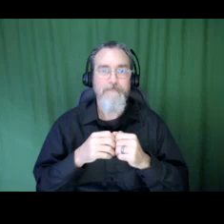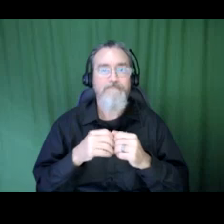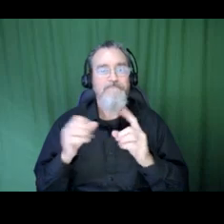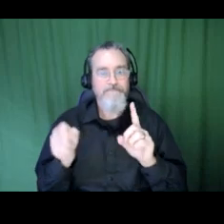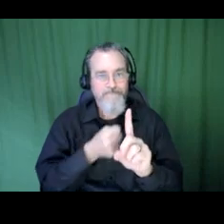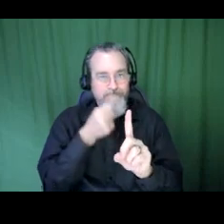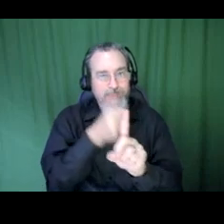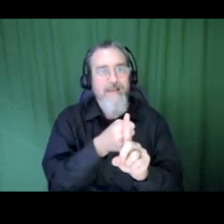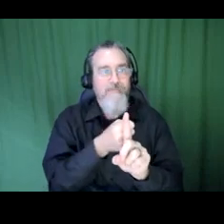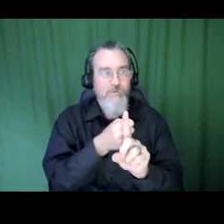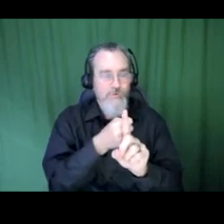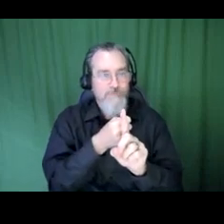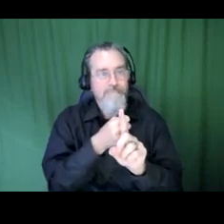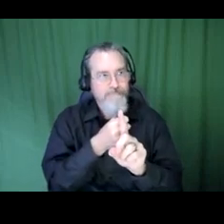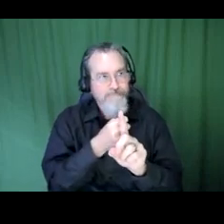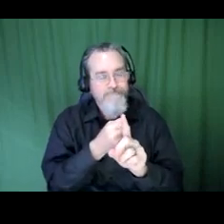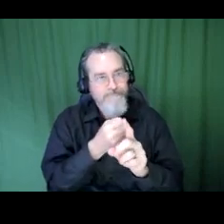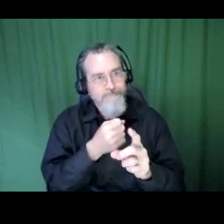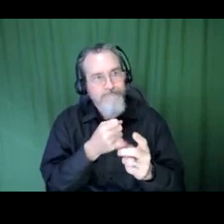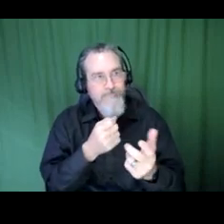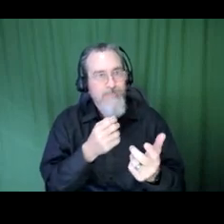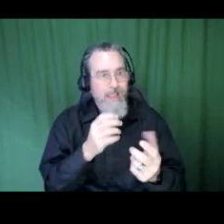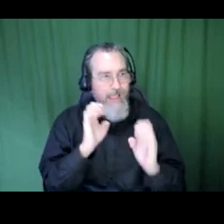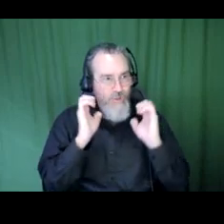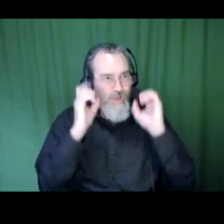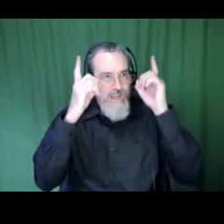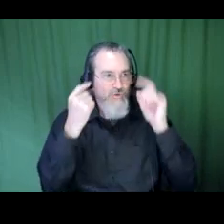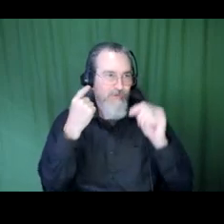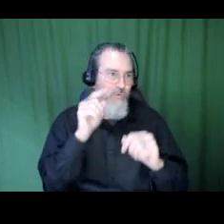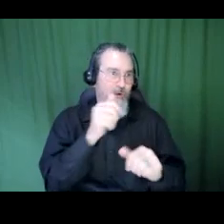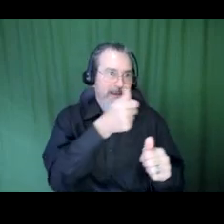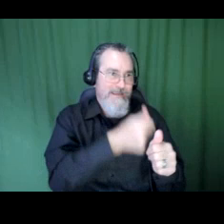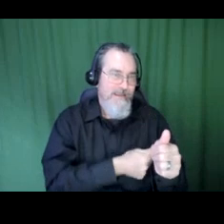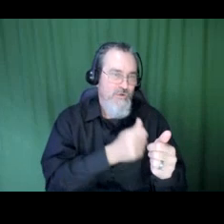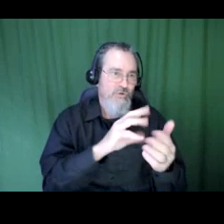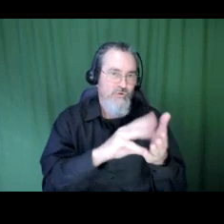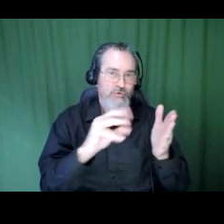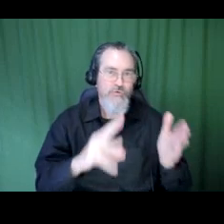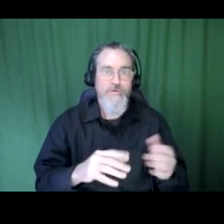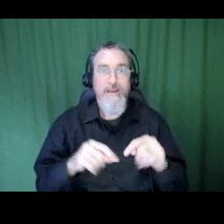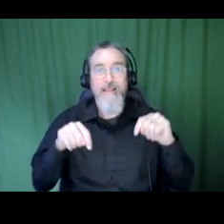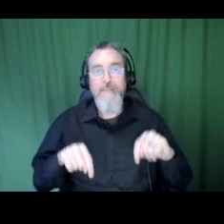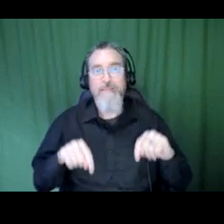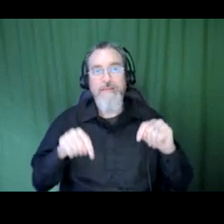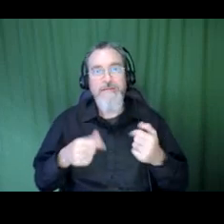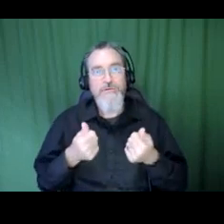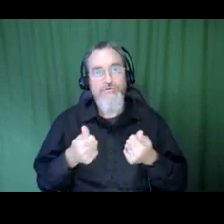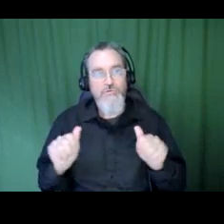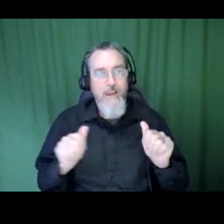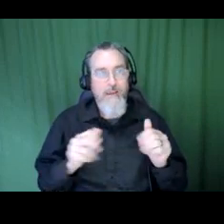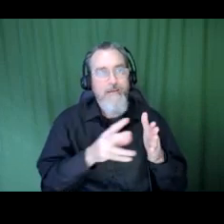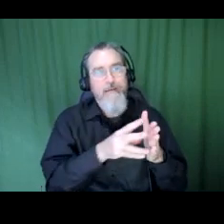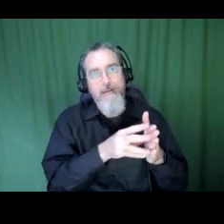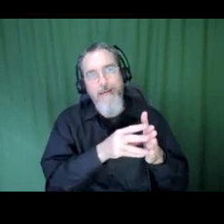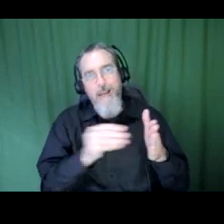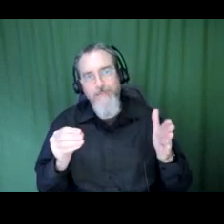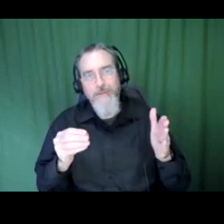impactful and relevant education for that tribal student. And this is trying to replicate the wisdom of the